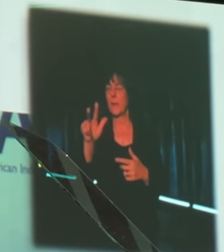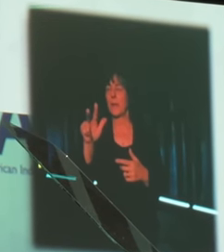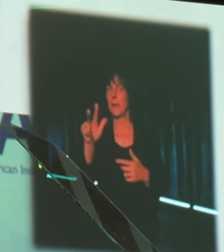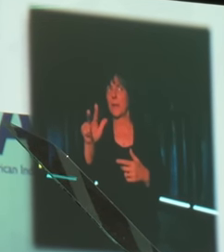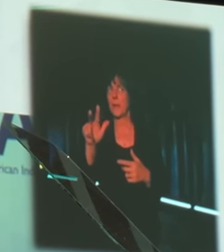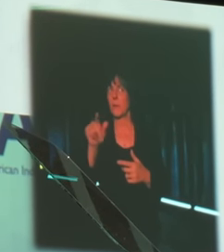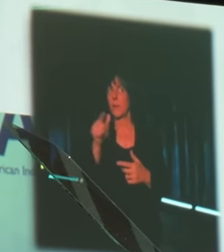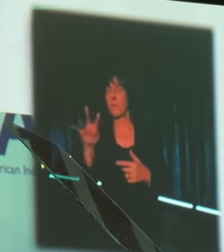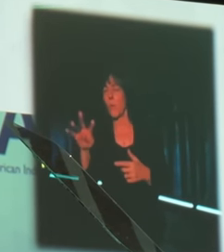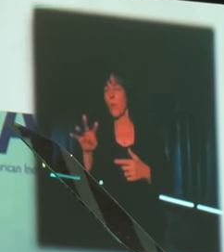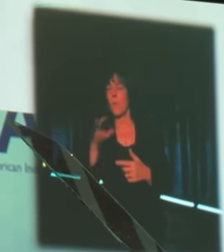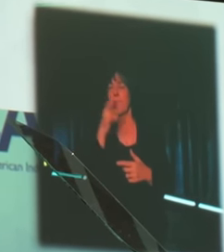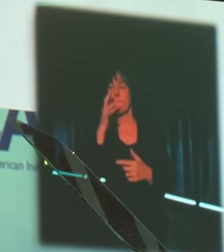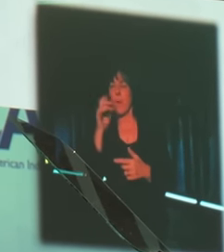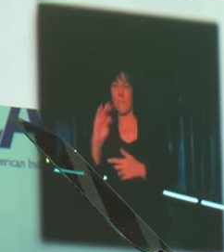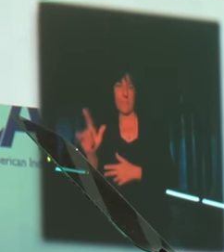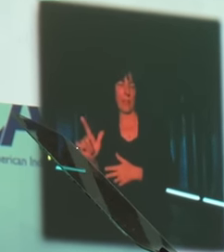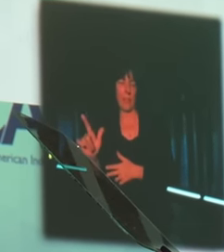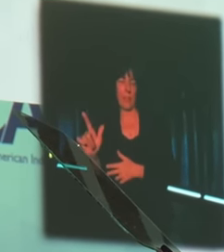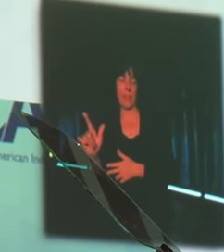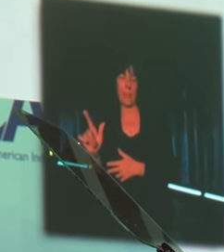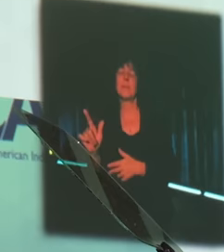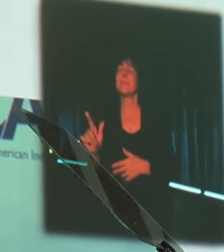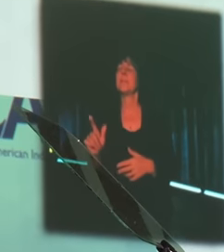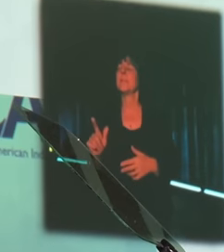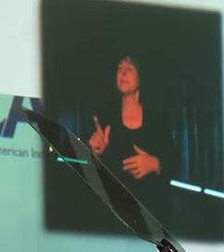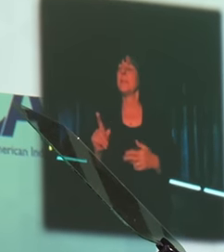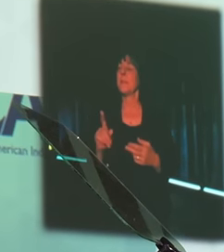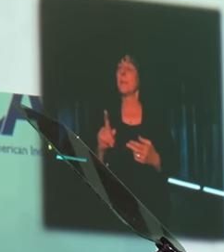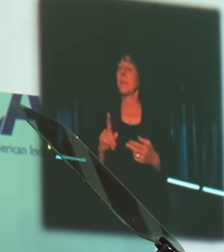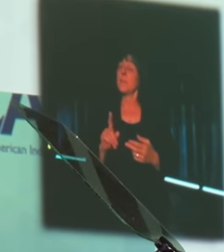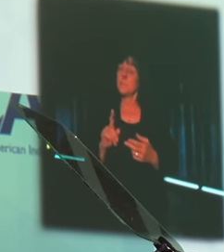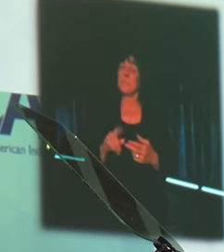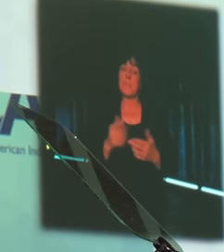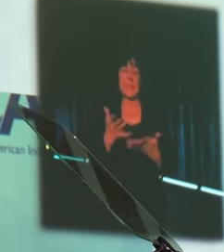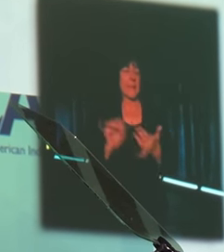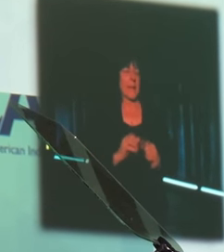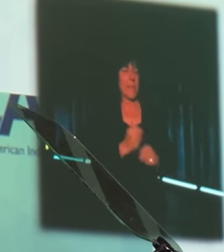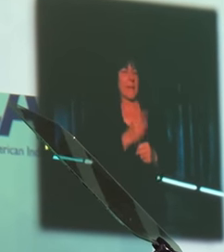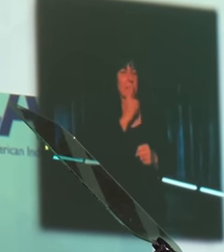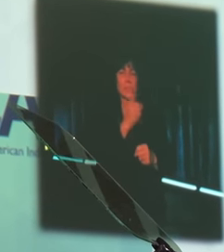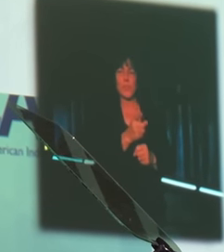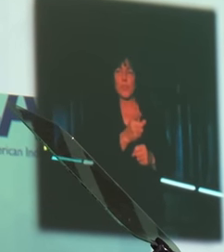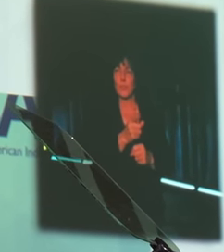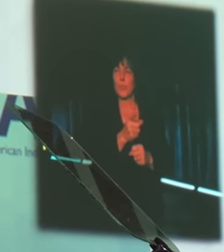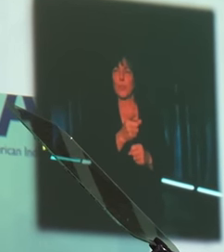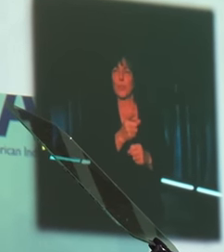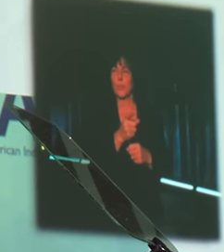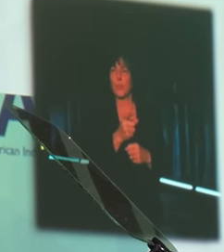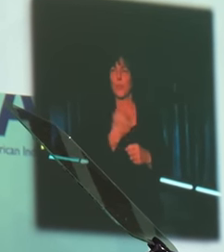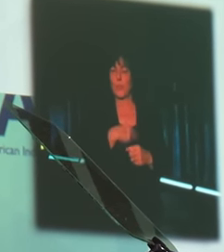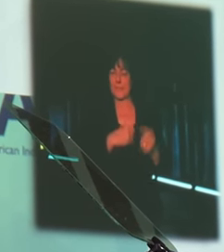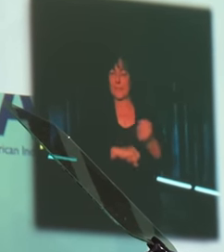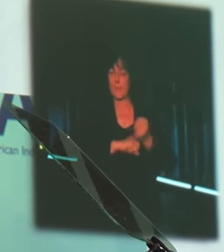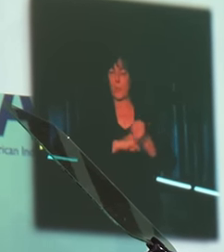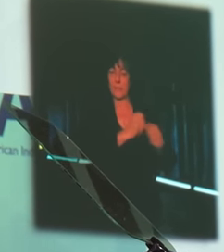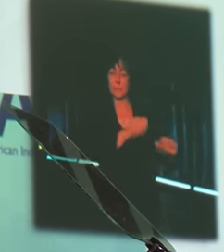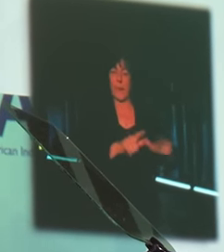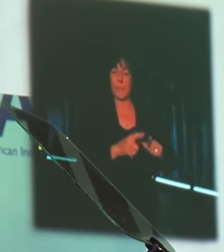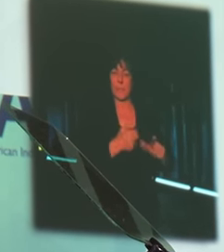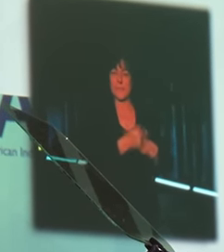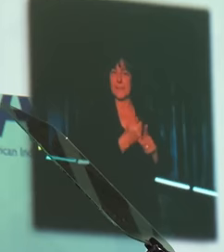2023-4 Farm Bill. And that was things like making sure that we're supporting tribal